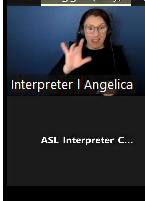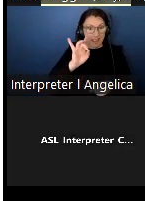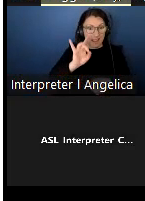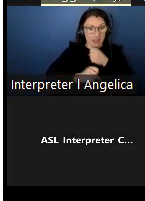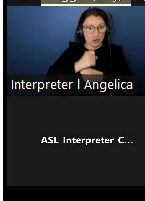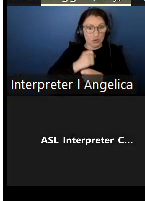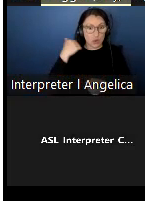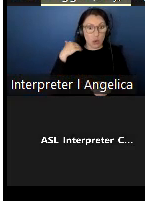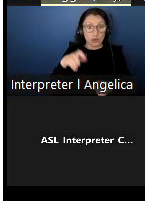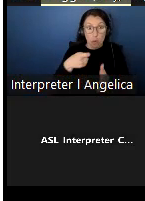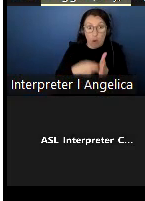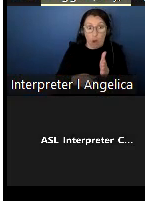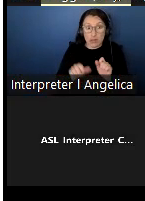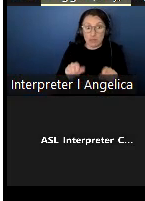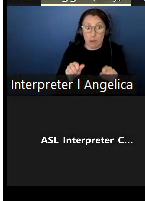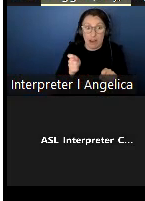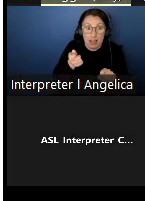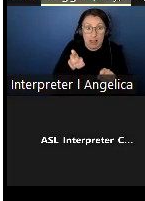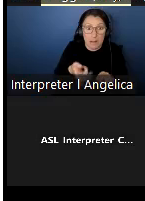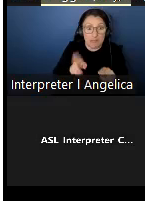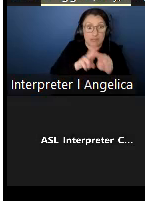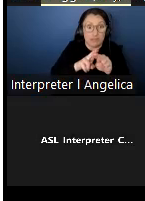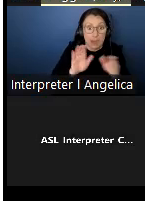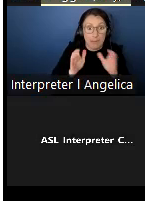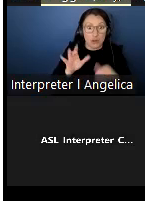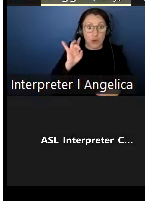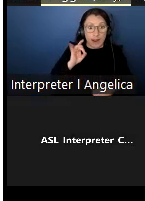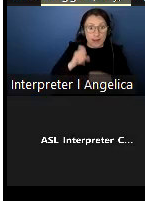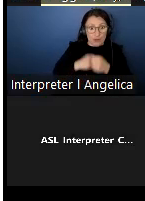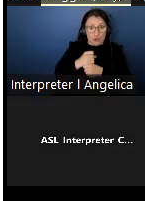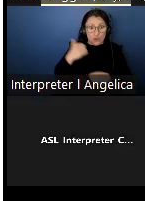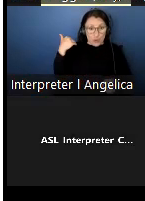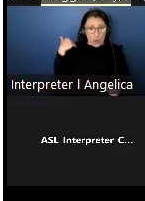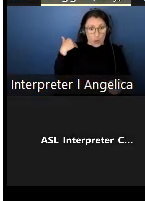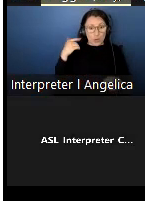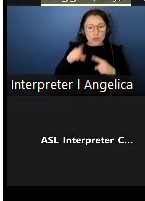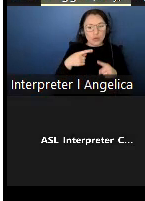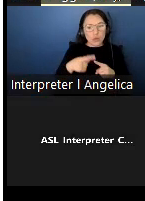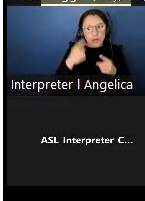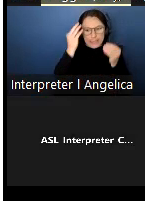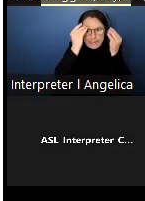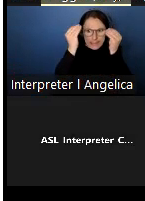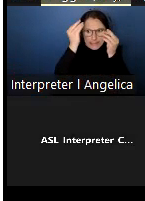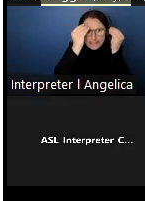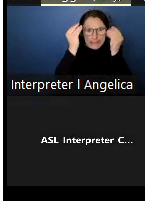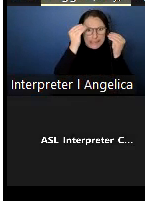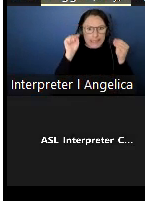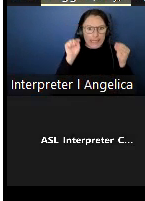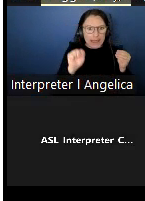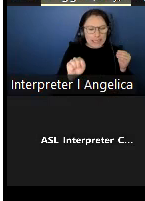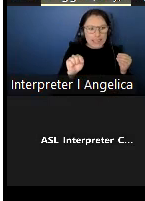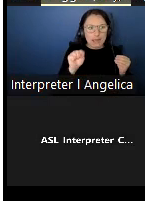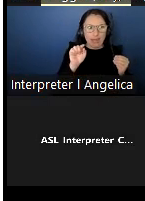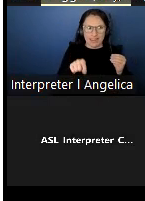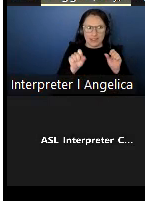these costs are likely a little bit higher from 8 years ago. So when we're thinking about this, we need to think about this in a sense that like this